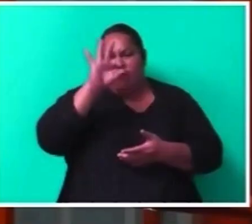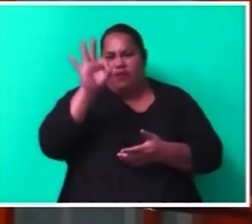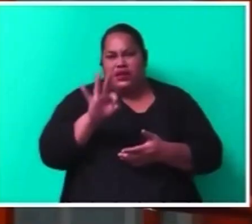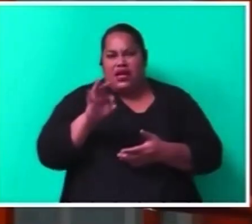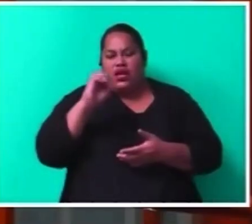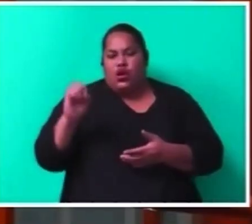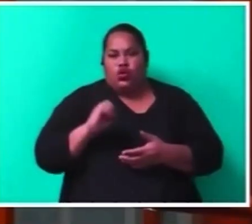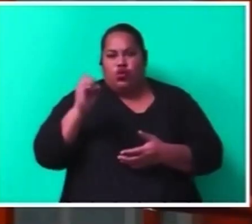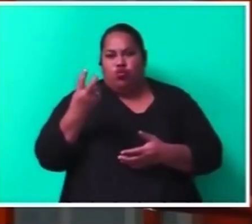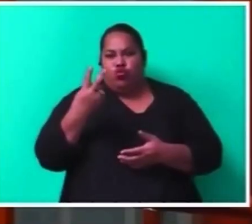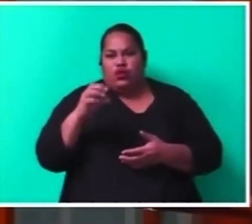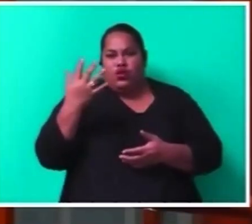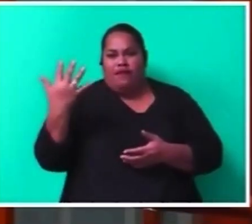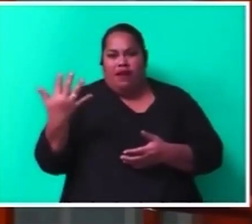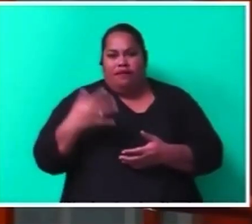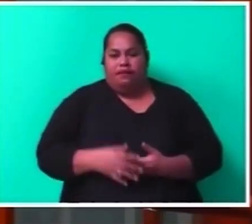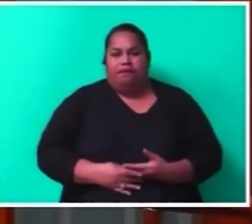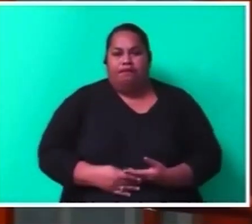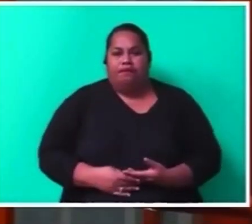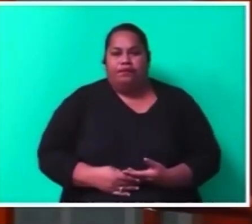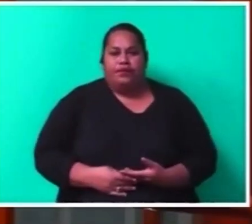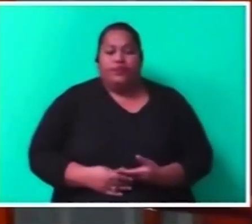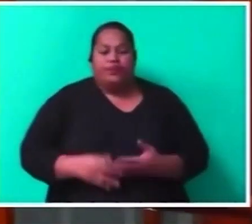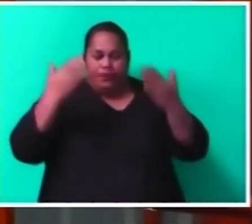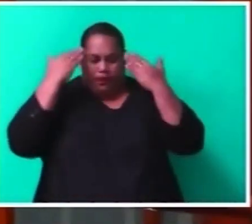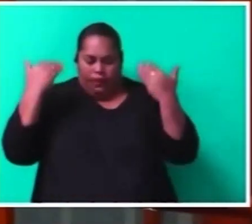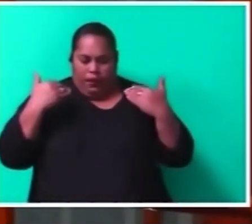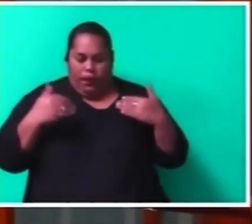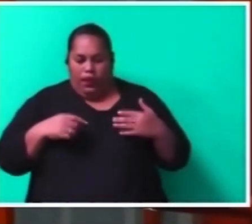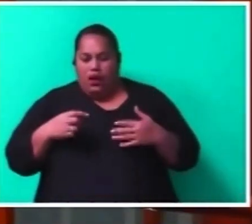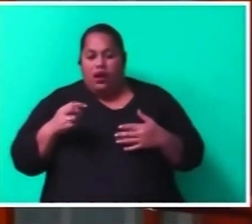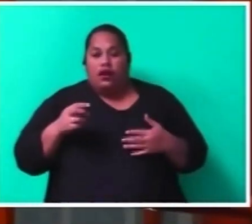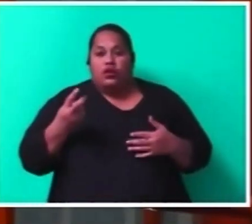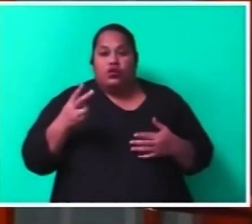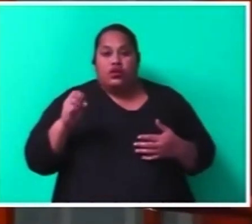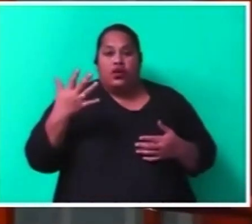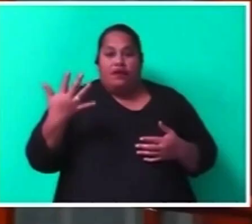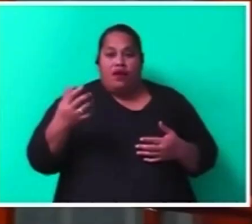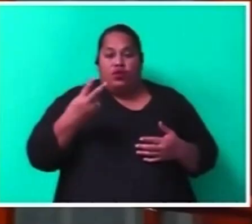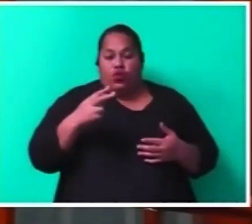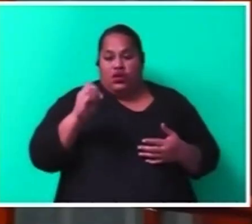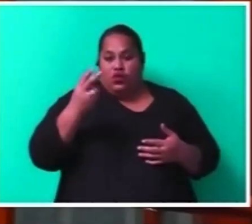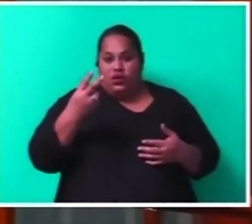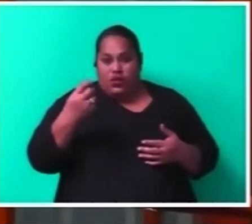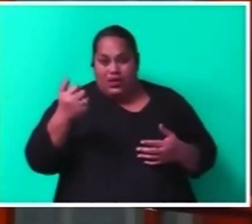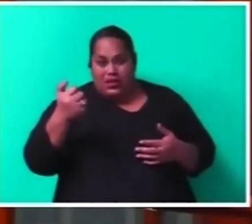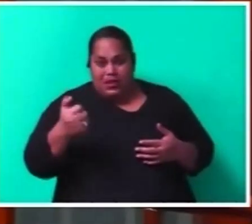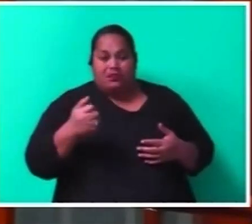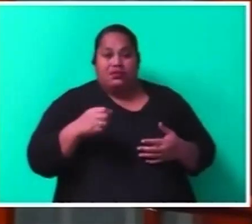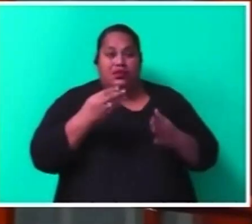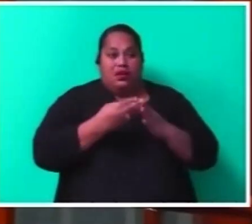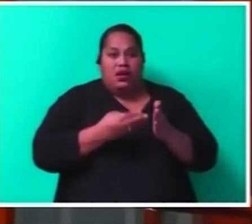October 2025. Mr. Speaker, sir, in the 2025-26 national budget, we have provided